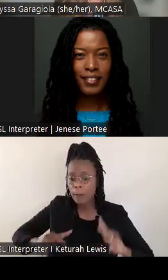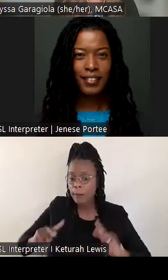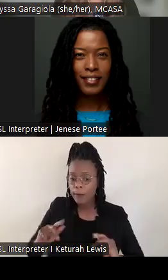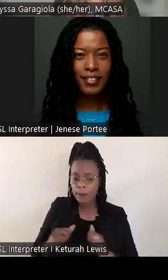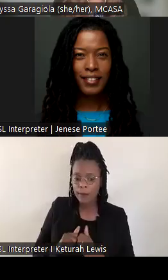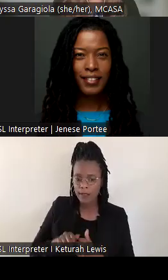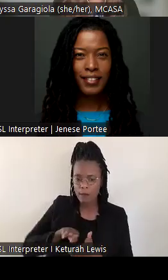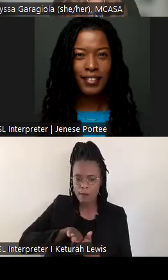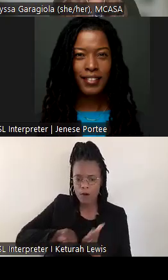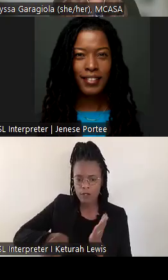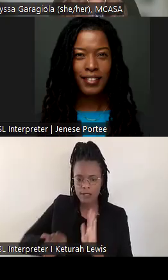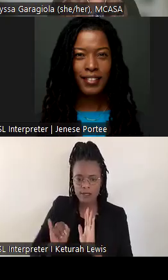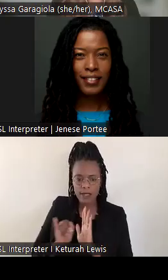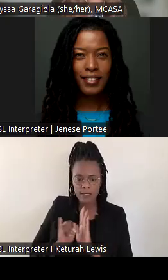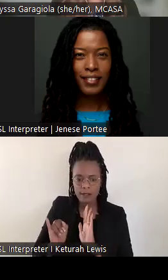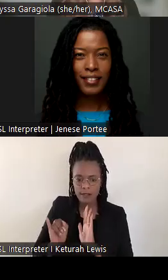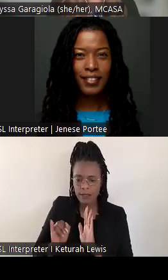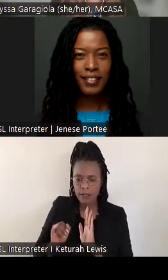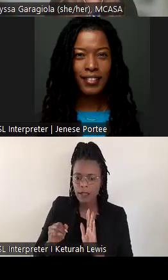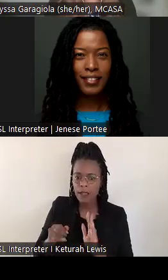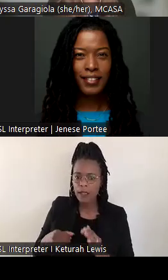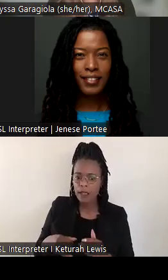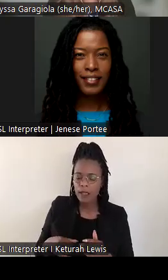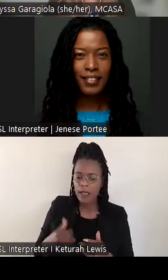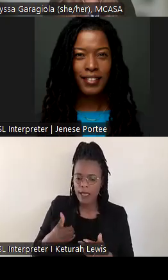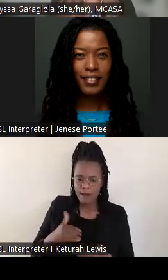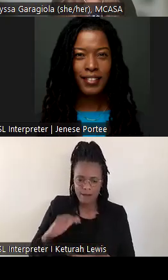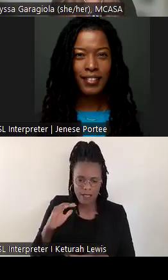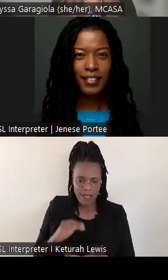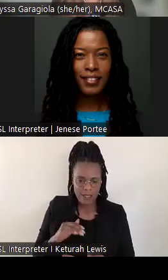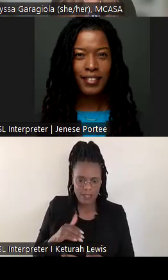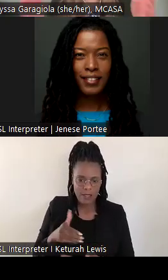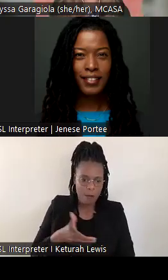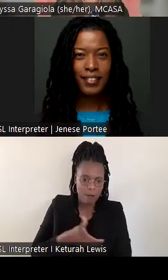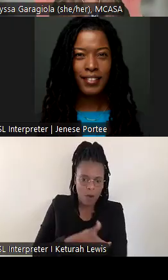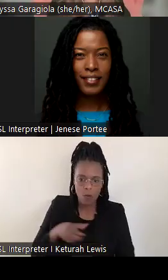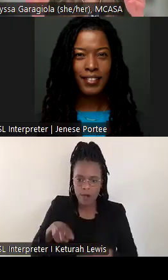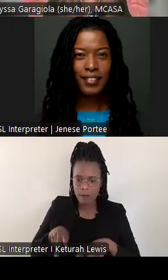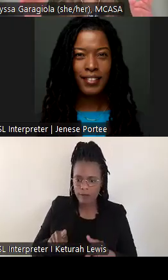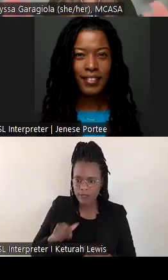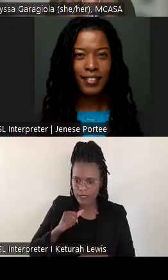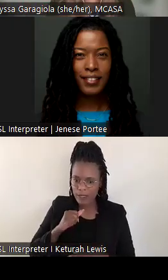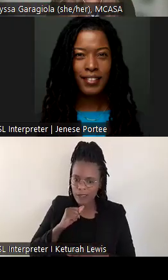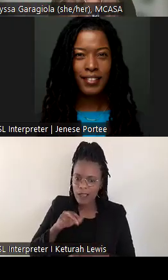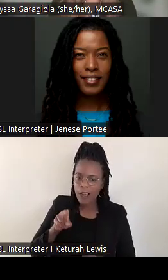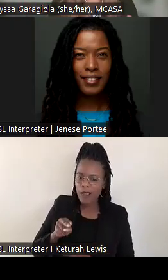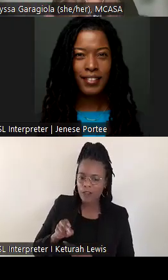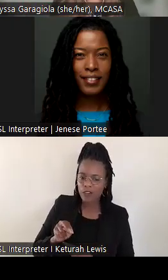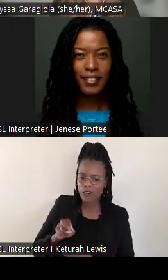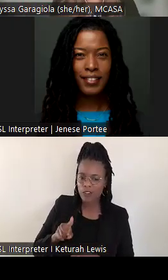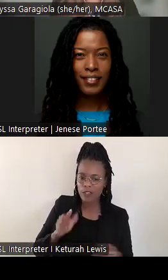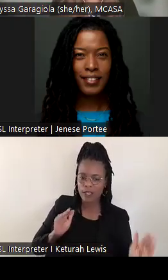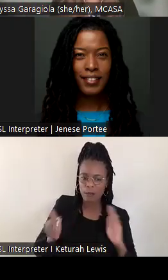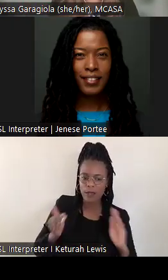identities do not hold as much unearned power and privilege as people with these dominant identities. And this